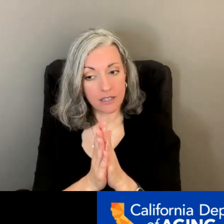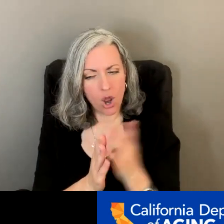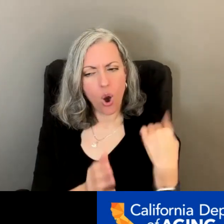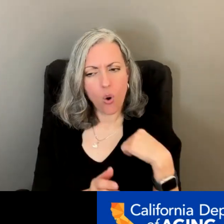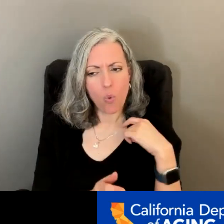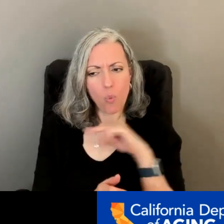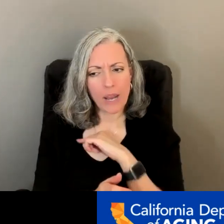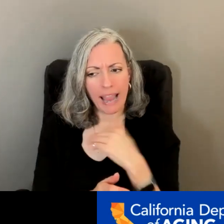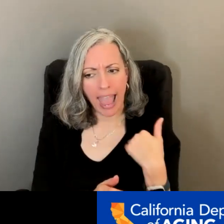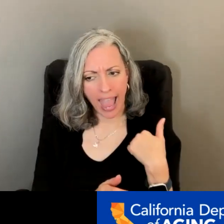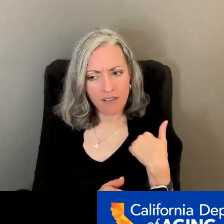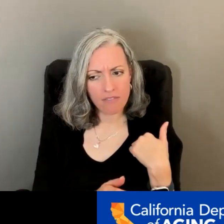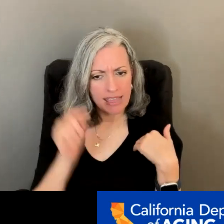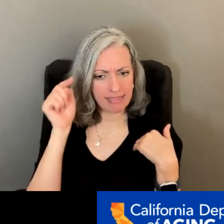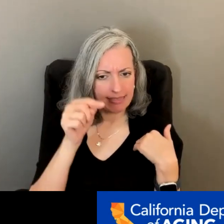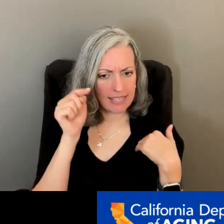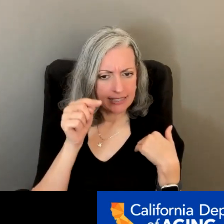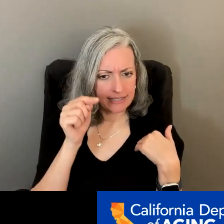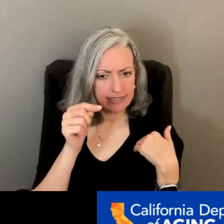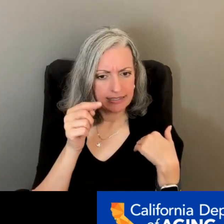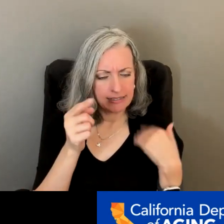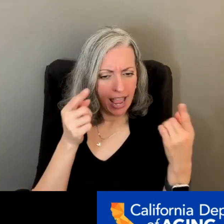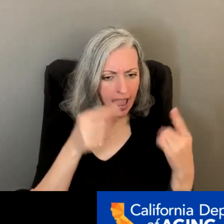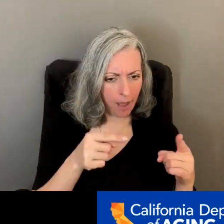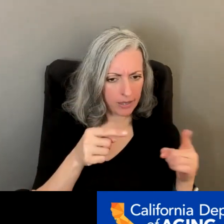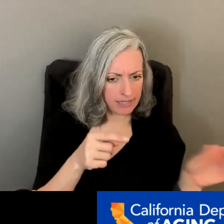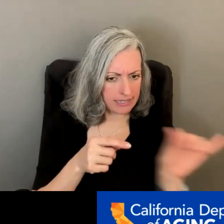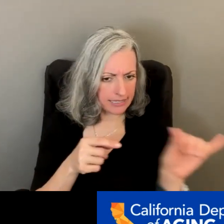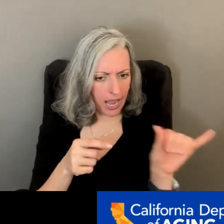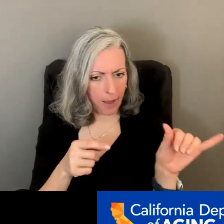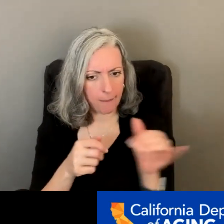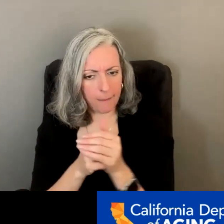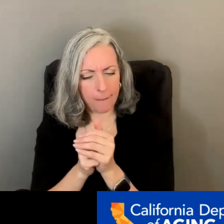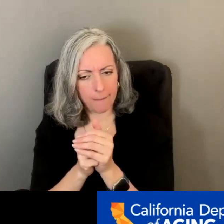to have this event as we did in